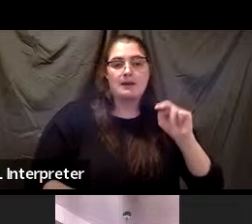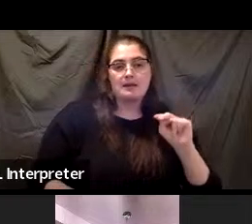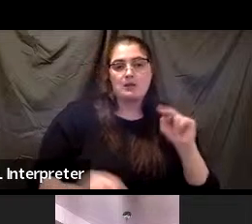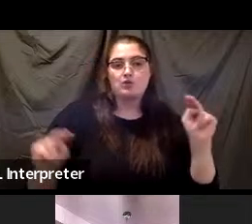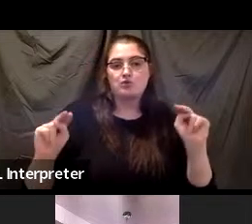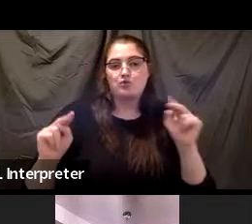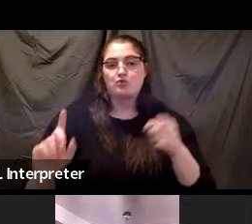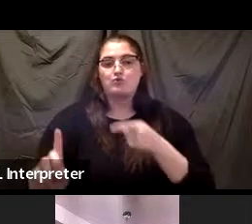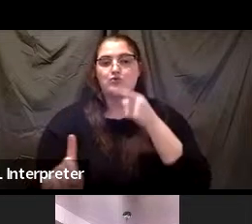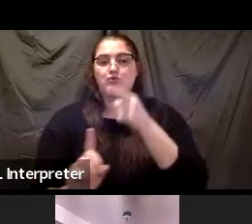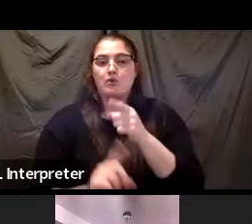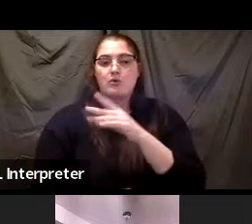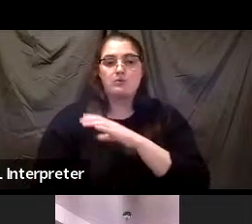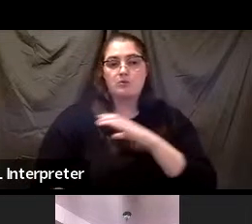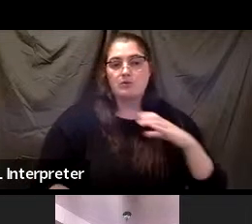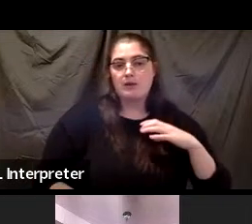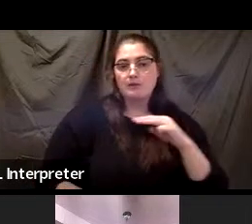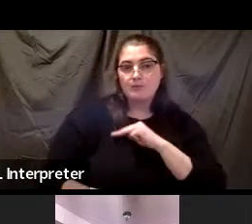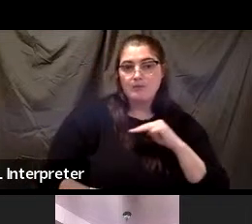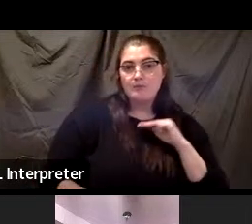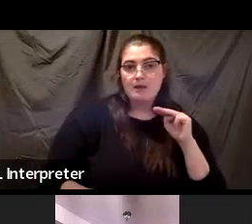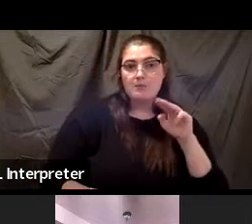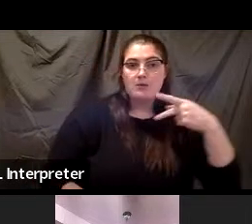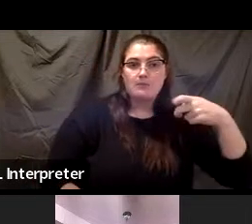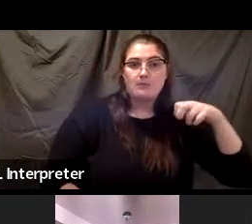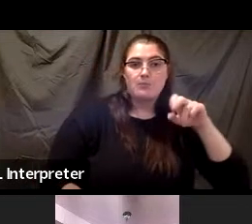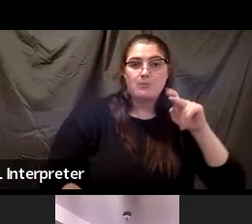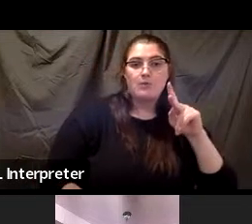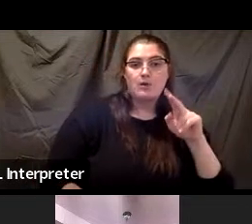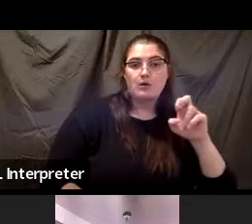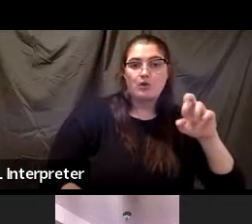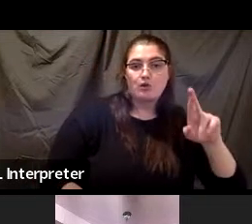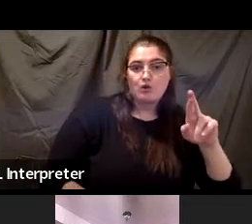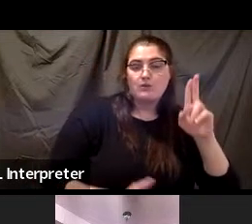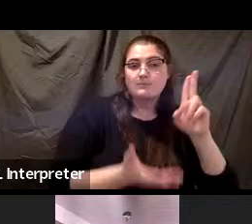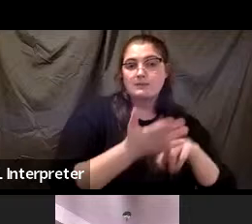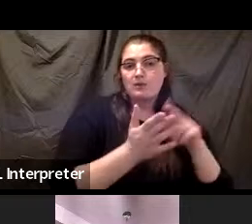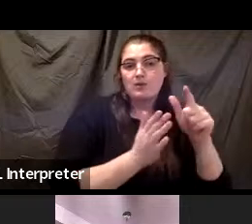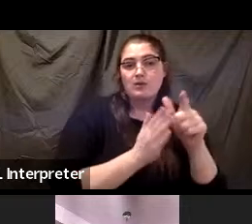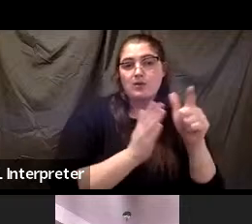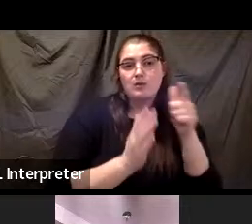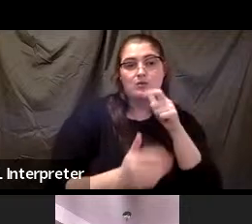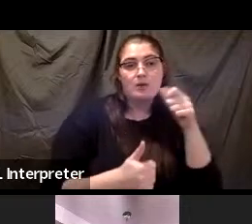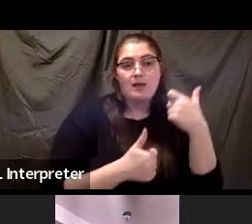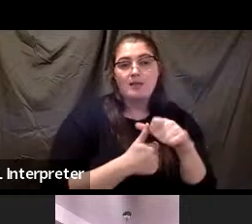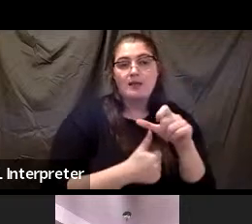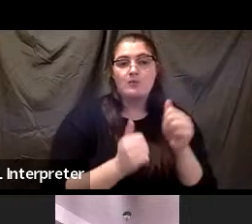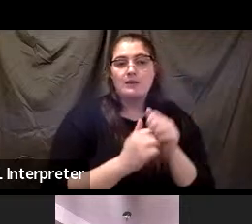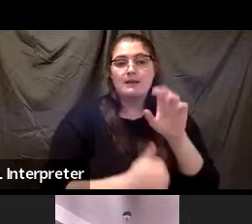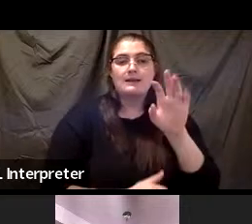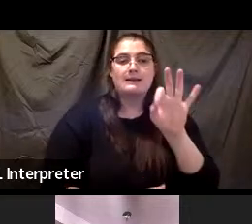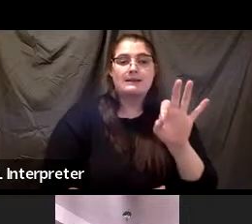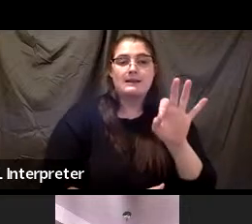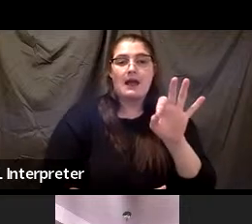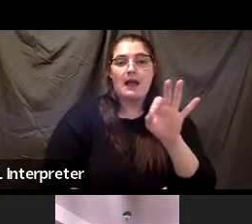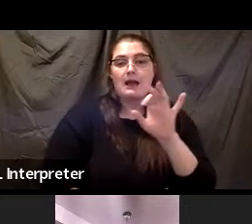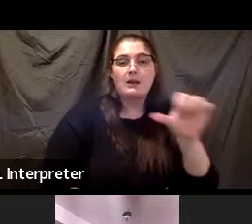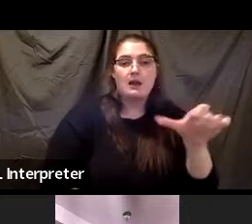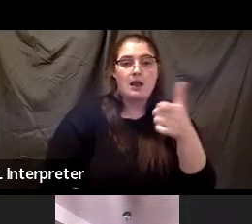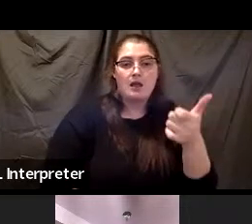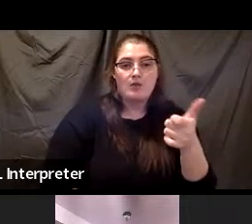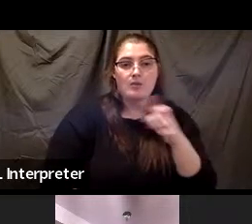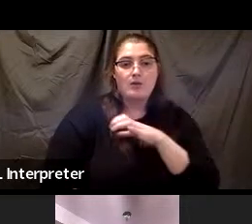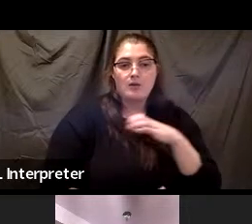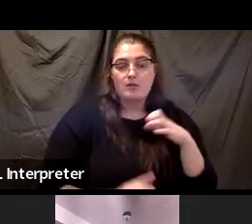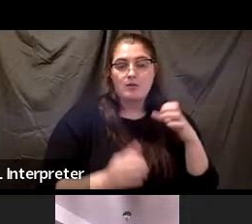on to a letter with 9 of his colleagues discouraging the public Service Commission from authorizing this